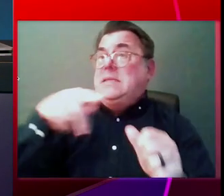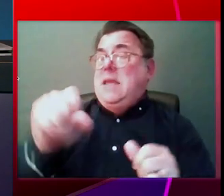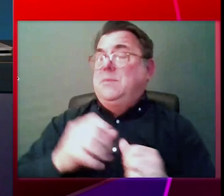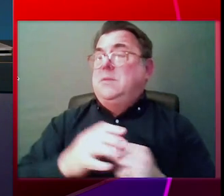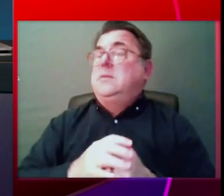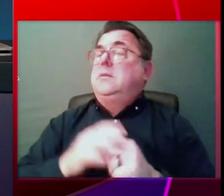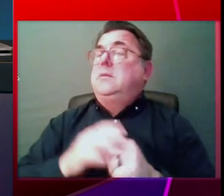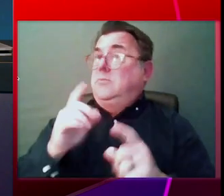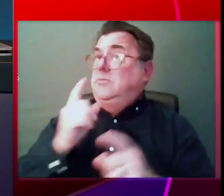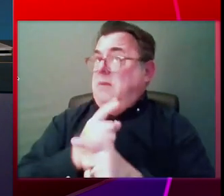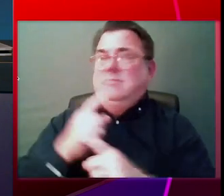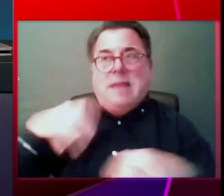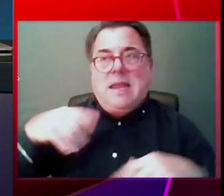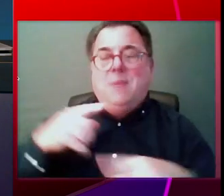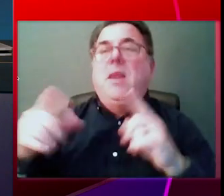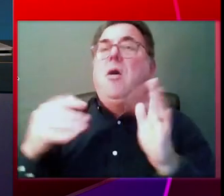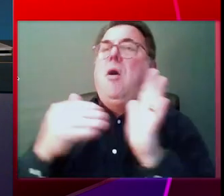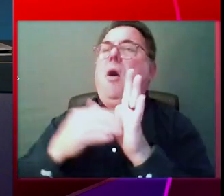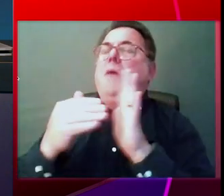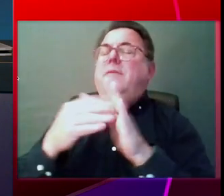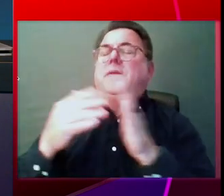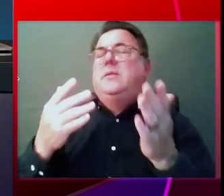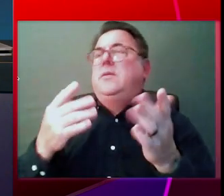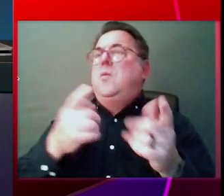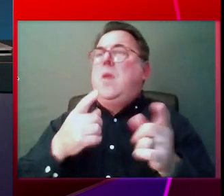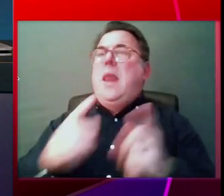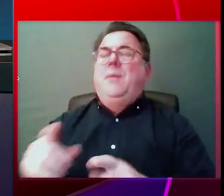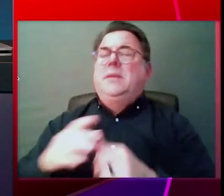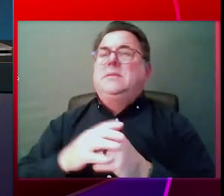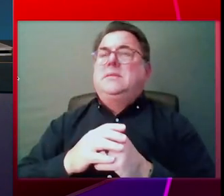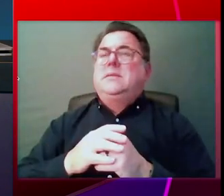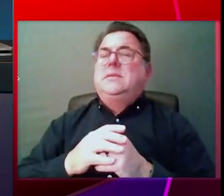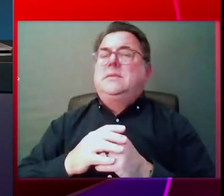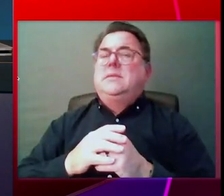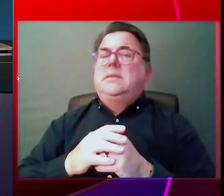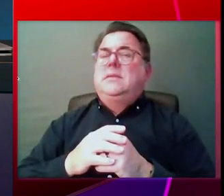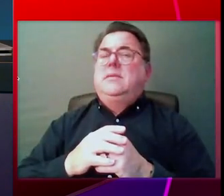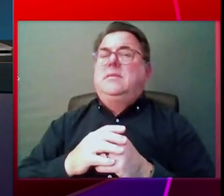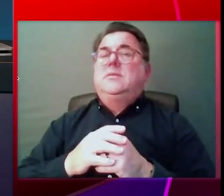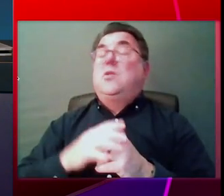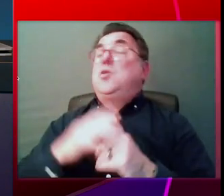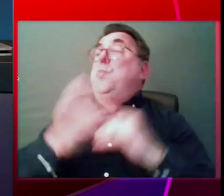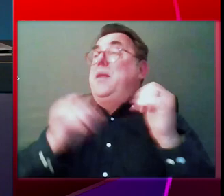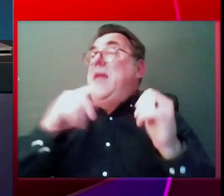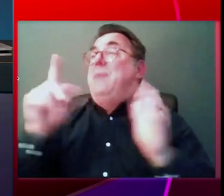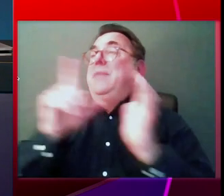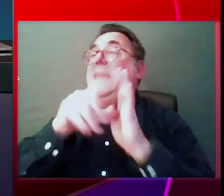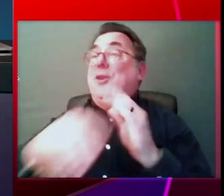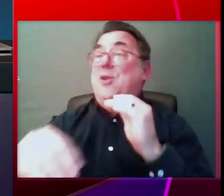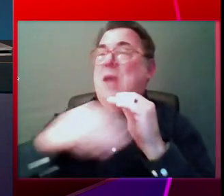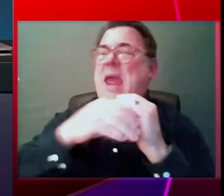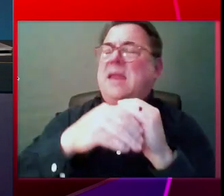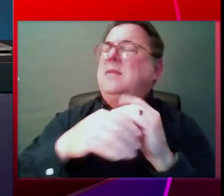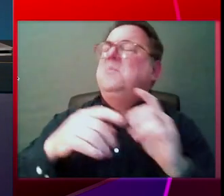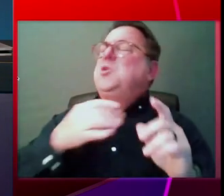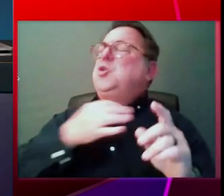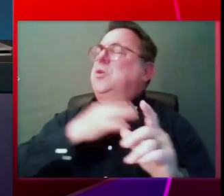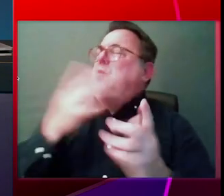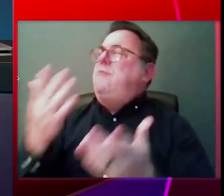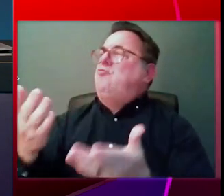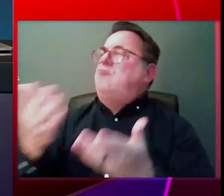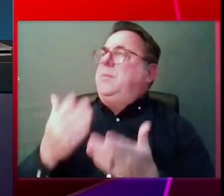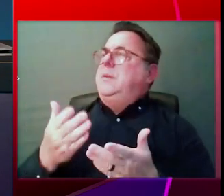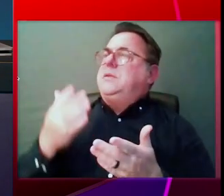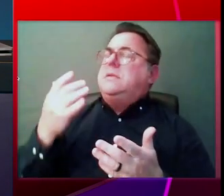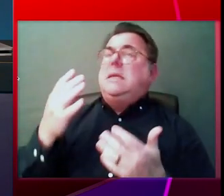right? Like, oftentimes, that comes later, right? But do you have a recommendation? Is it easier just to